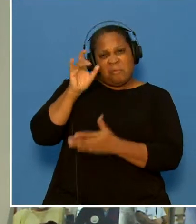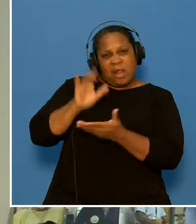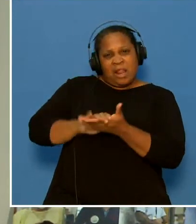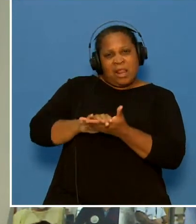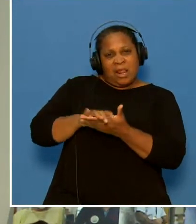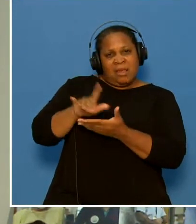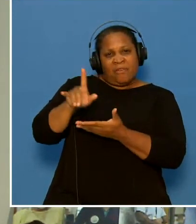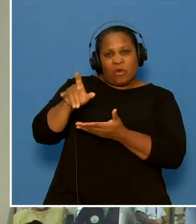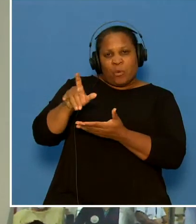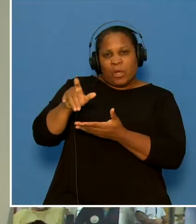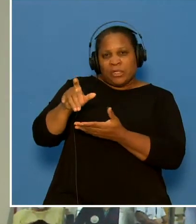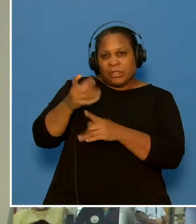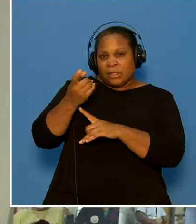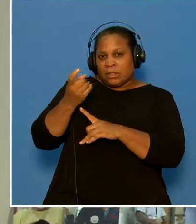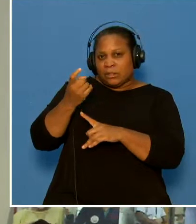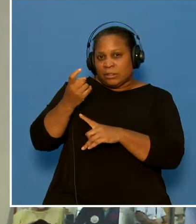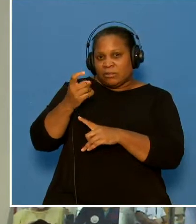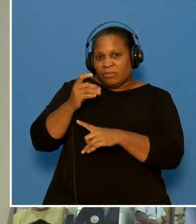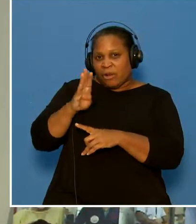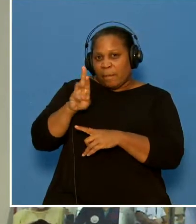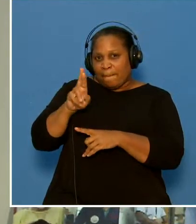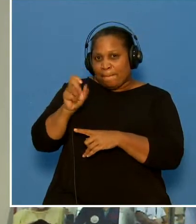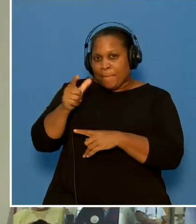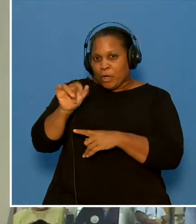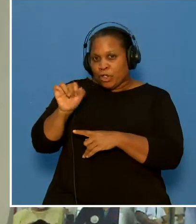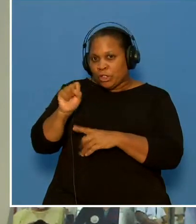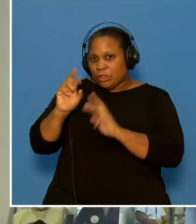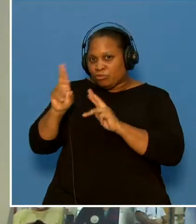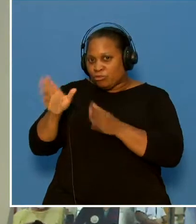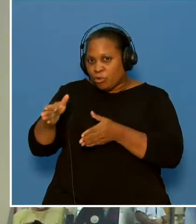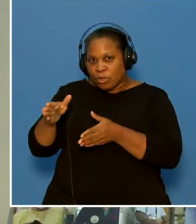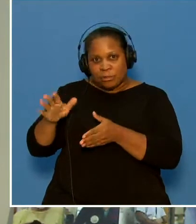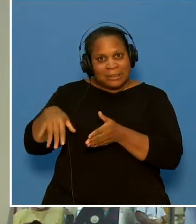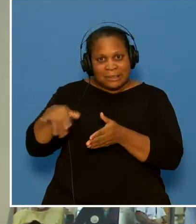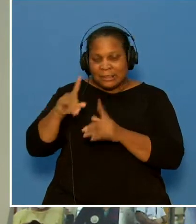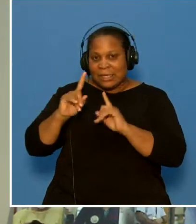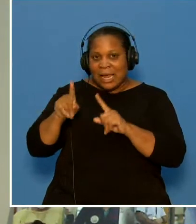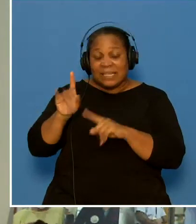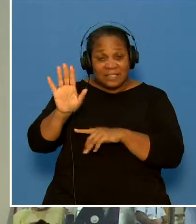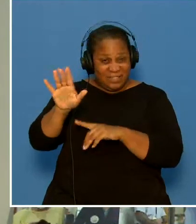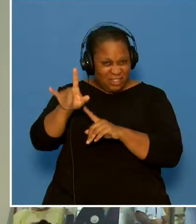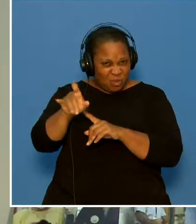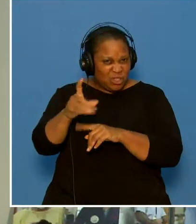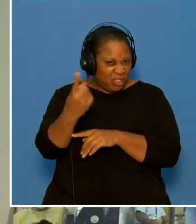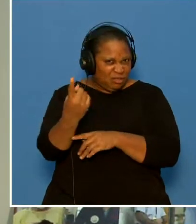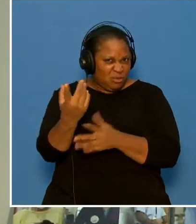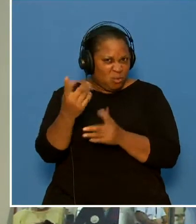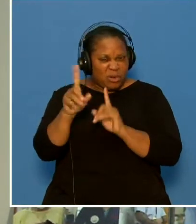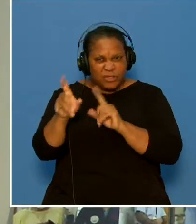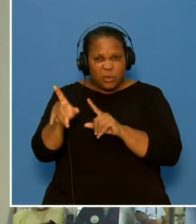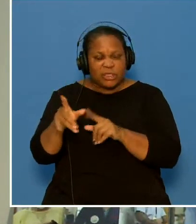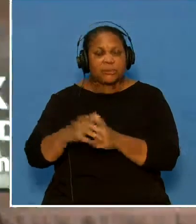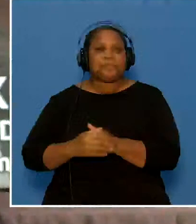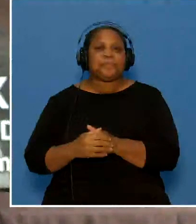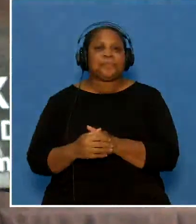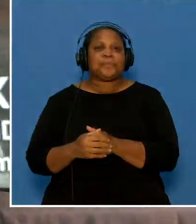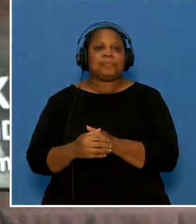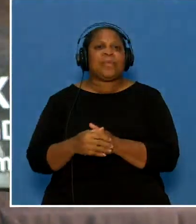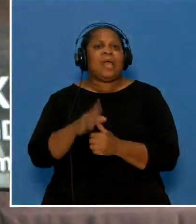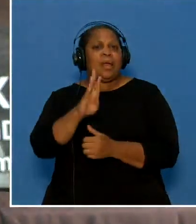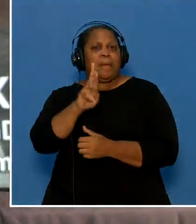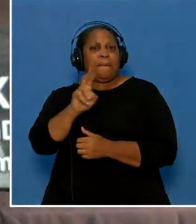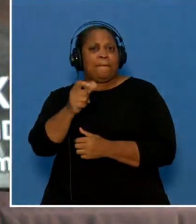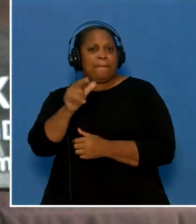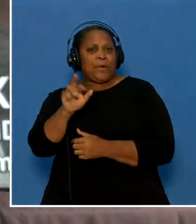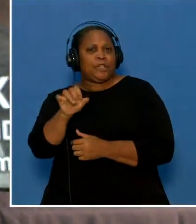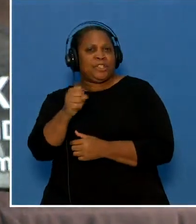presented by Mr. Burgess, and she has an answer for his question, one of his questions. Surely. Mr. Burgess, you